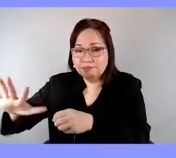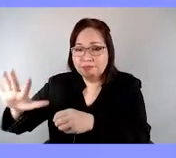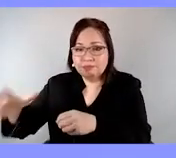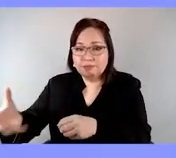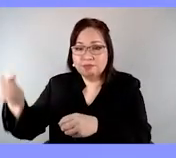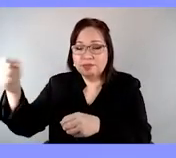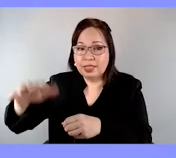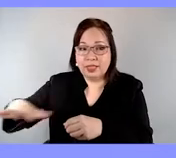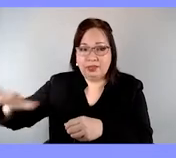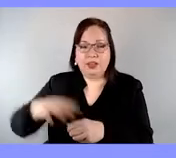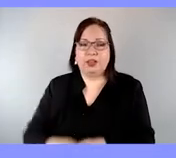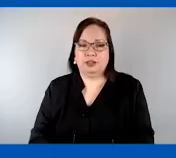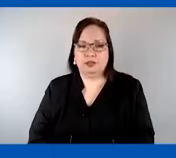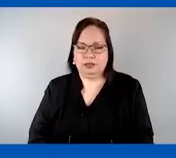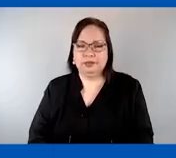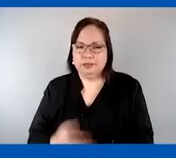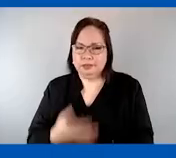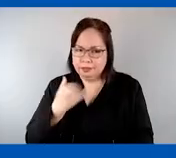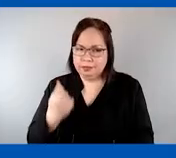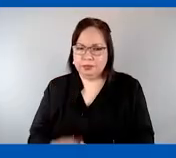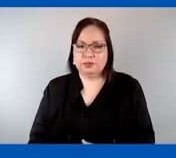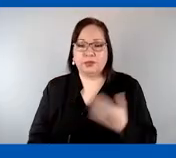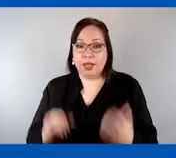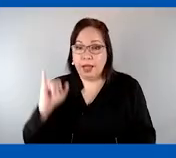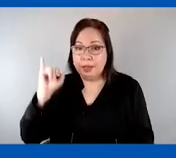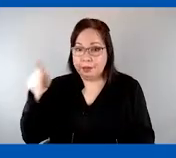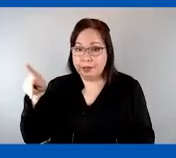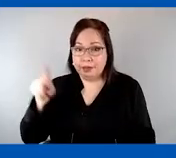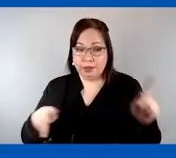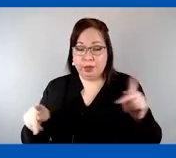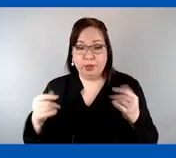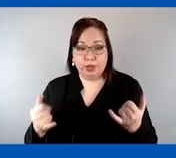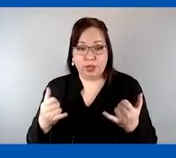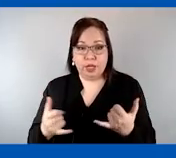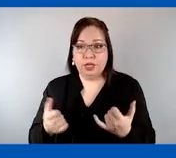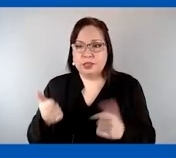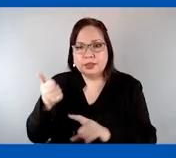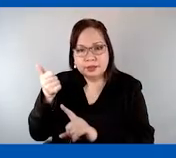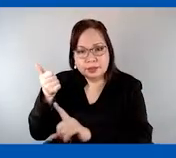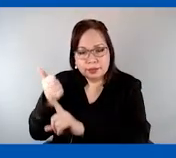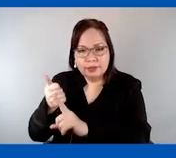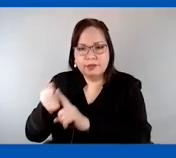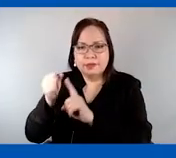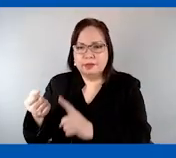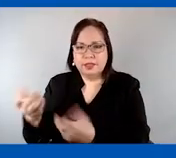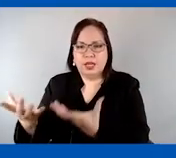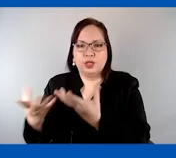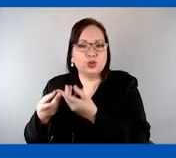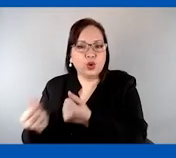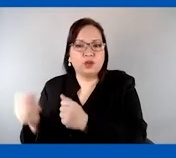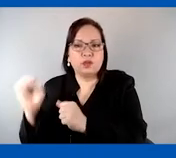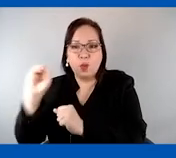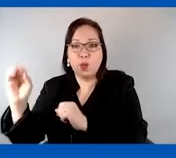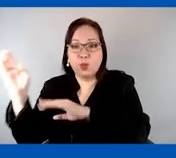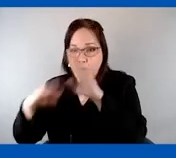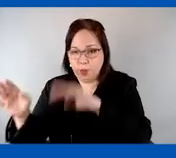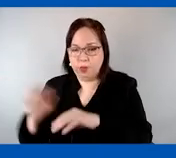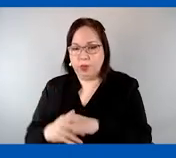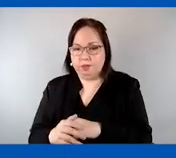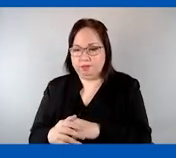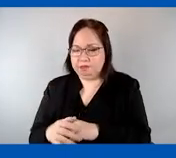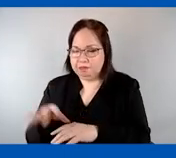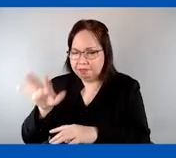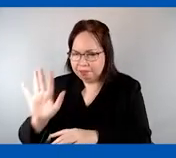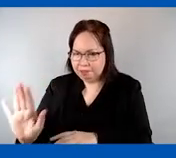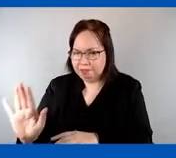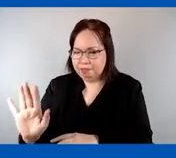settlements are concerned. Indigenous peoples today are able to resolve disputes